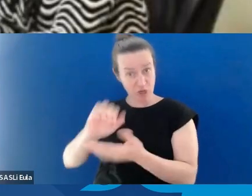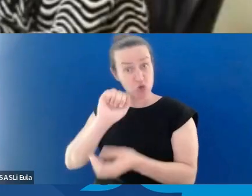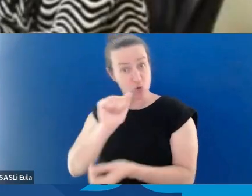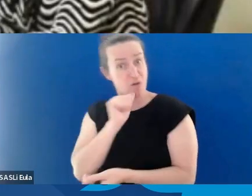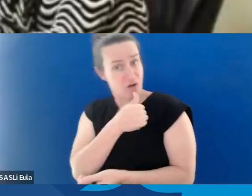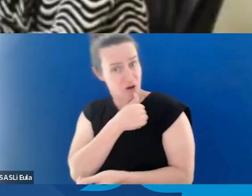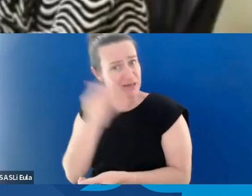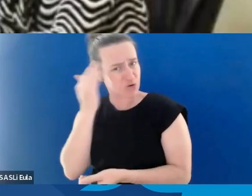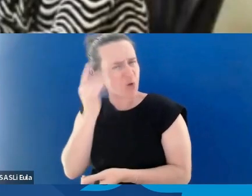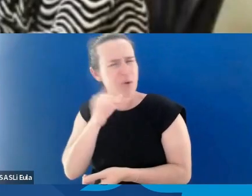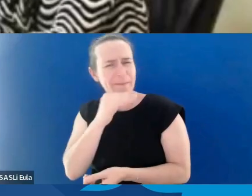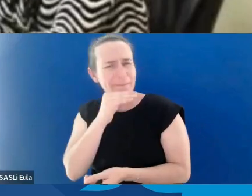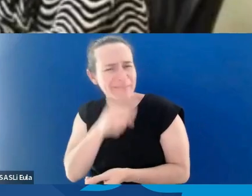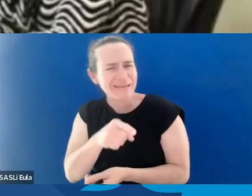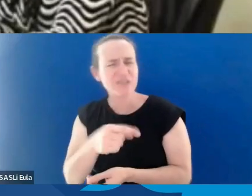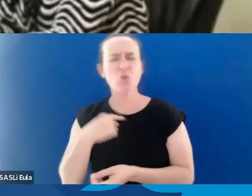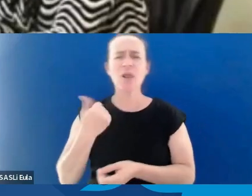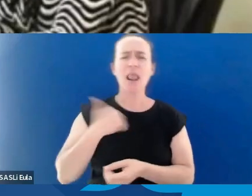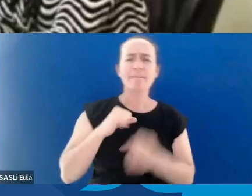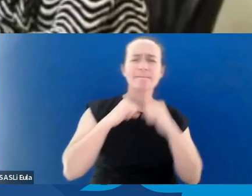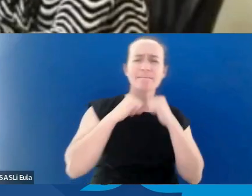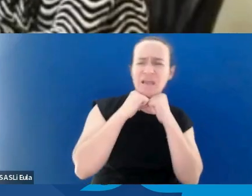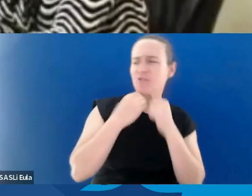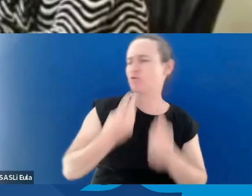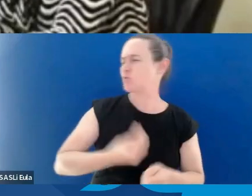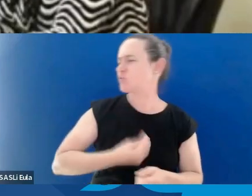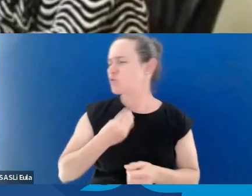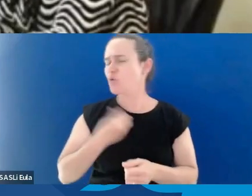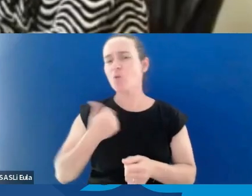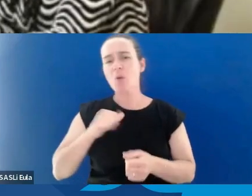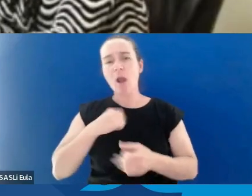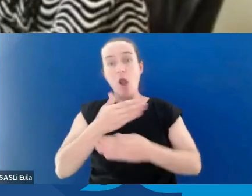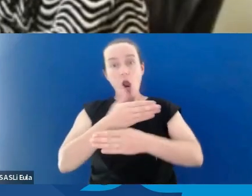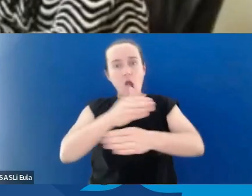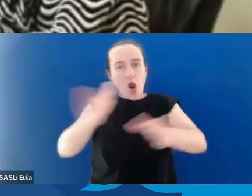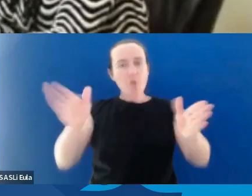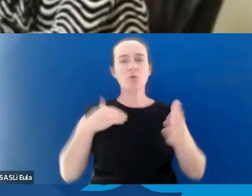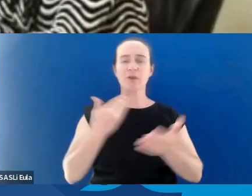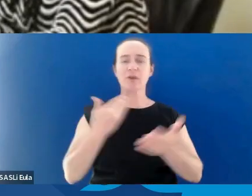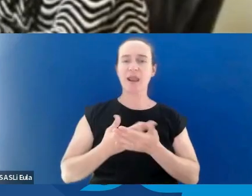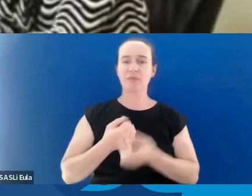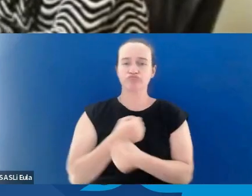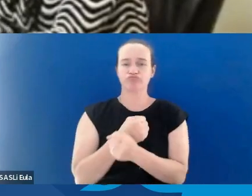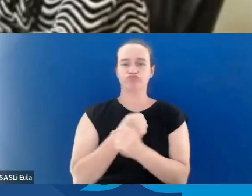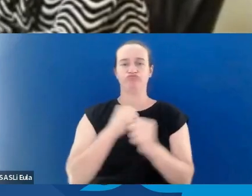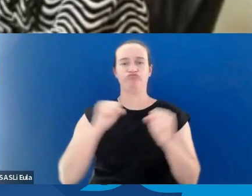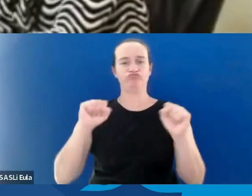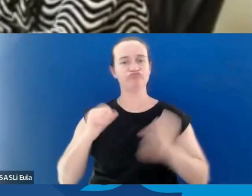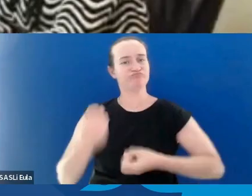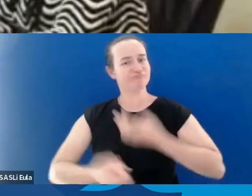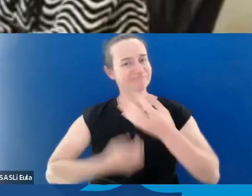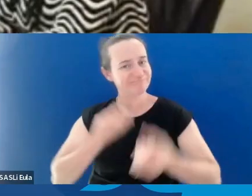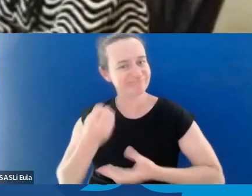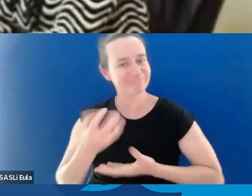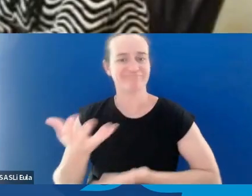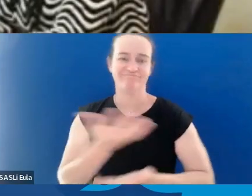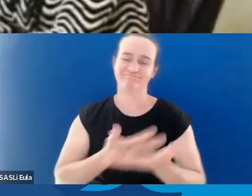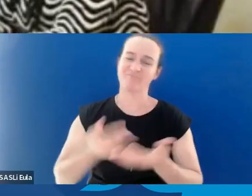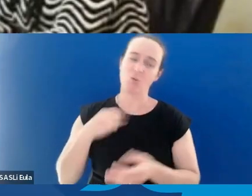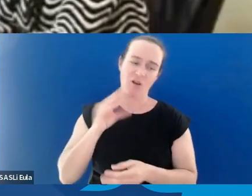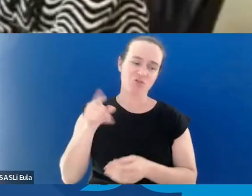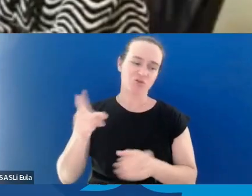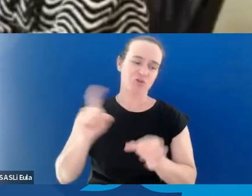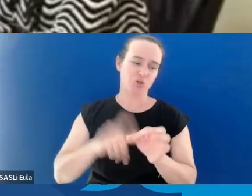bringing in parents. We're bringing in the youth. And we're just opening the conversation. So it's to all of you. Just join us. Additionally,